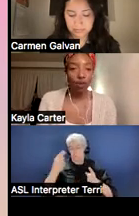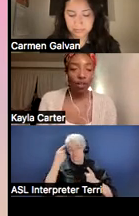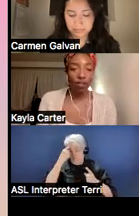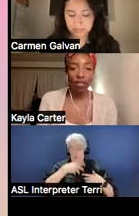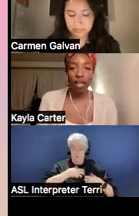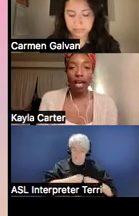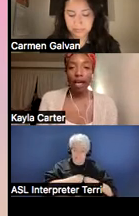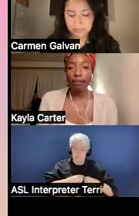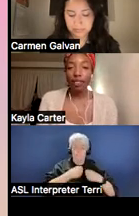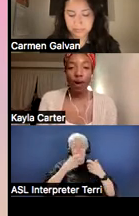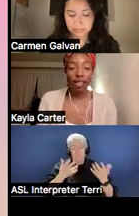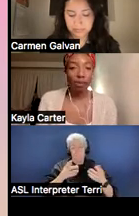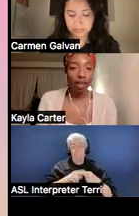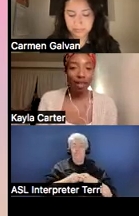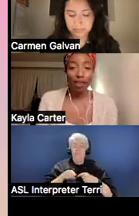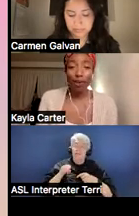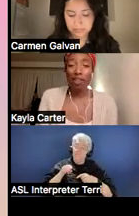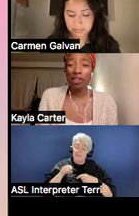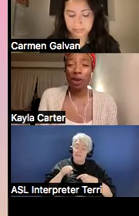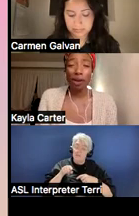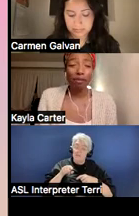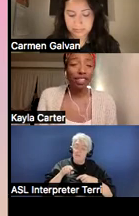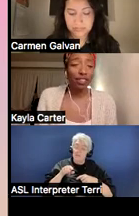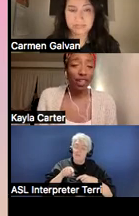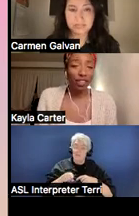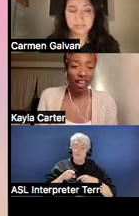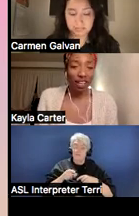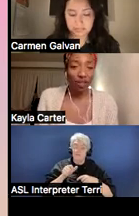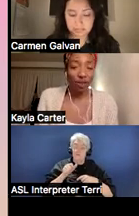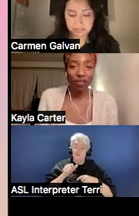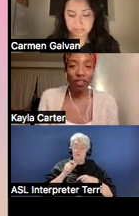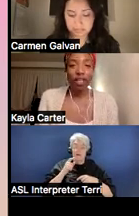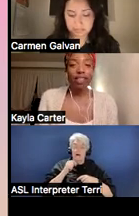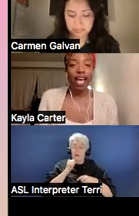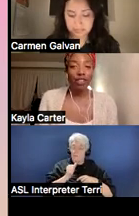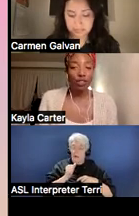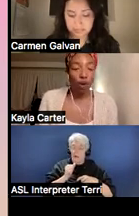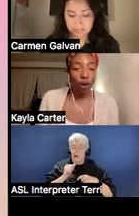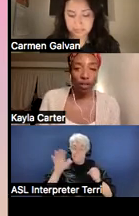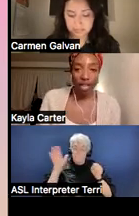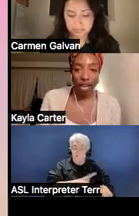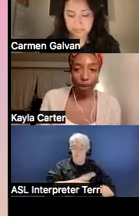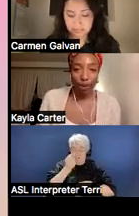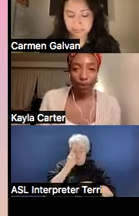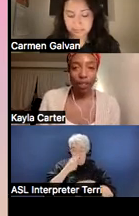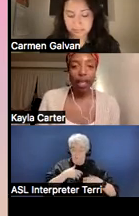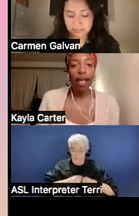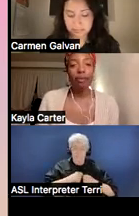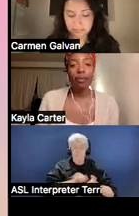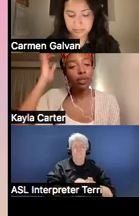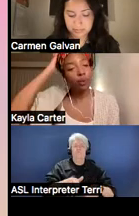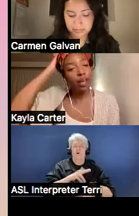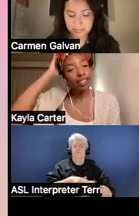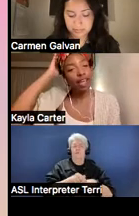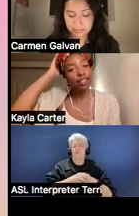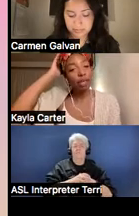of grief is quite limited, if you actually don't have much of an understanding of grief, that's so understandable. And